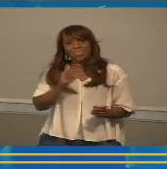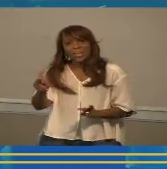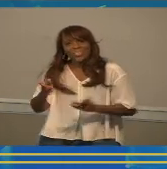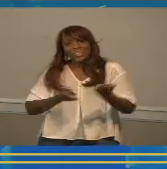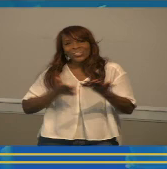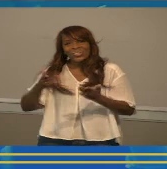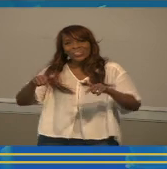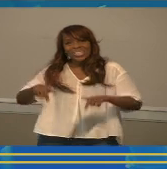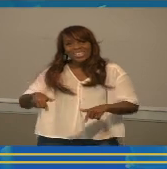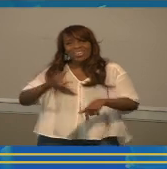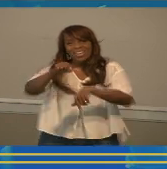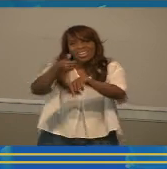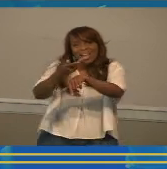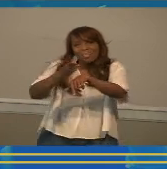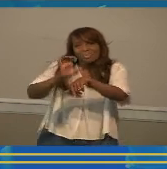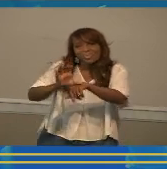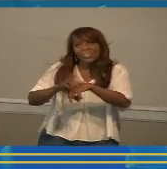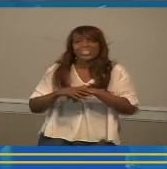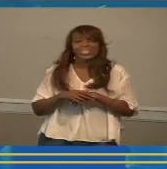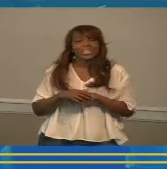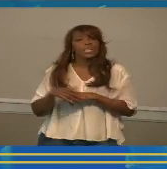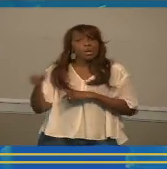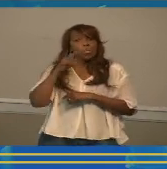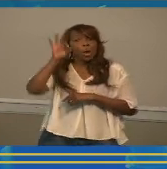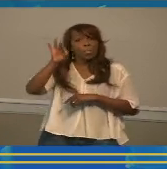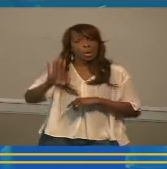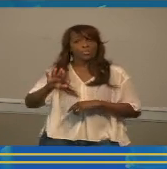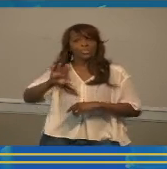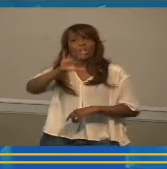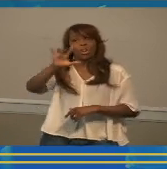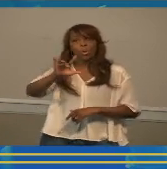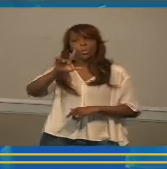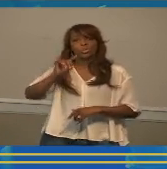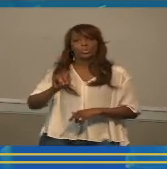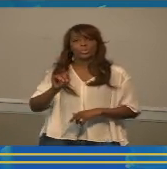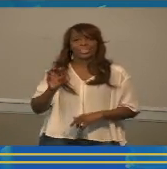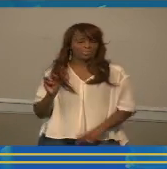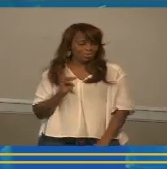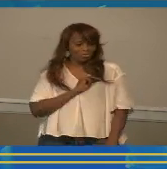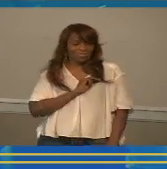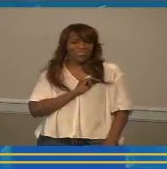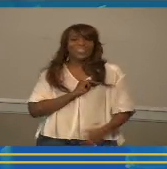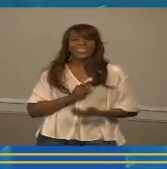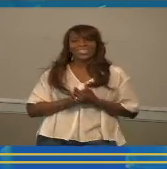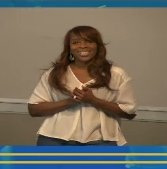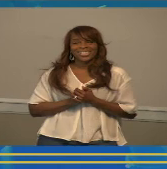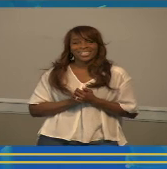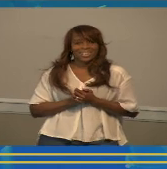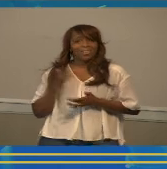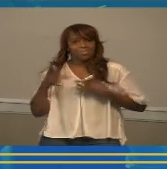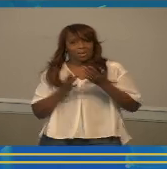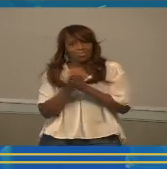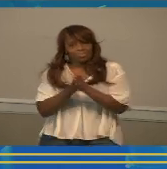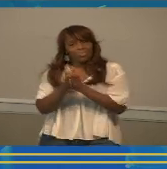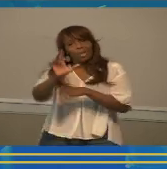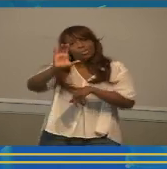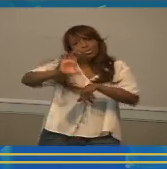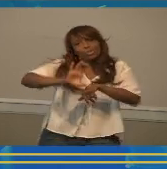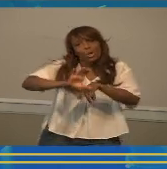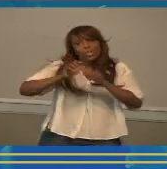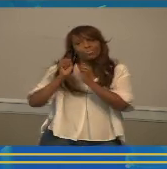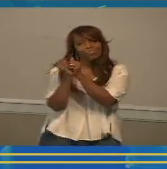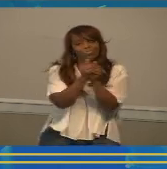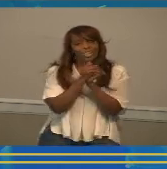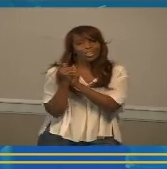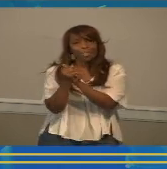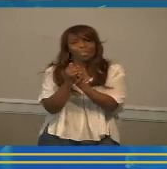service here at Galilee Baptist Church, where our senior pastor is the Reverend Dr. Lloyd T. McGriff. We are a church determined to grow for Christ